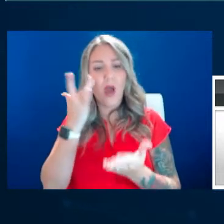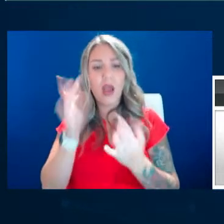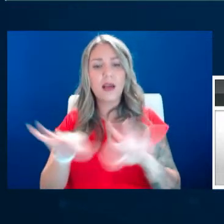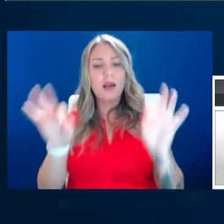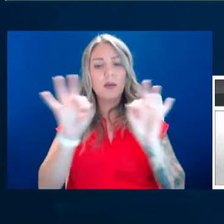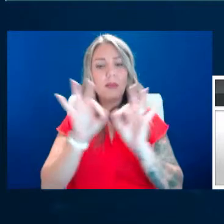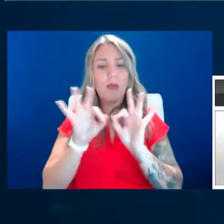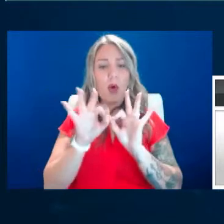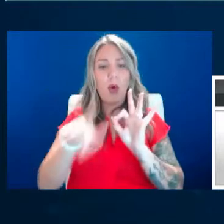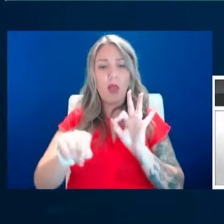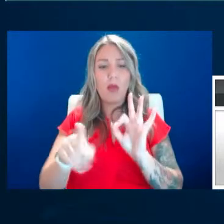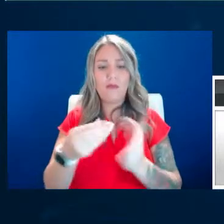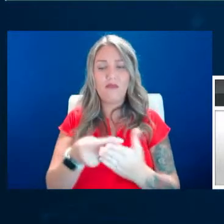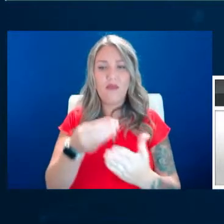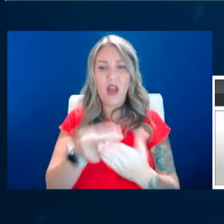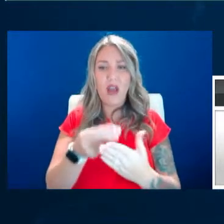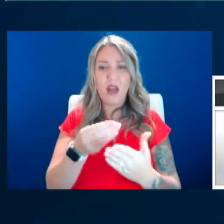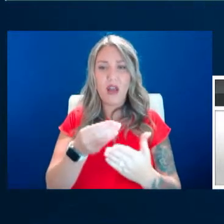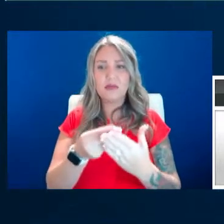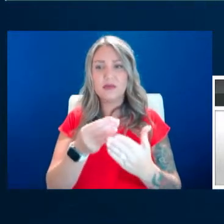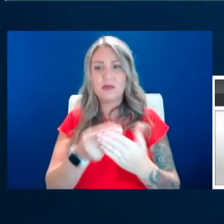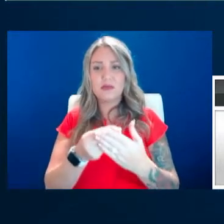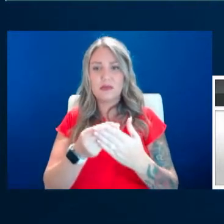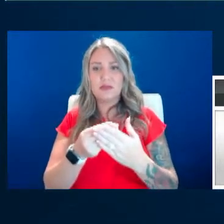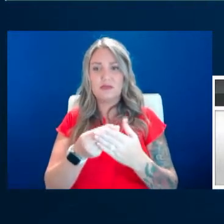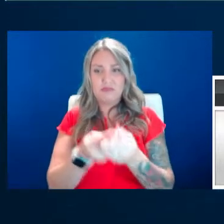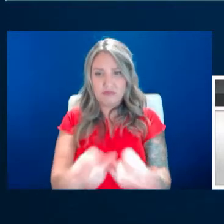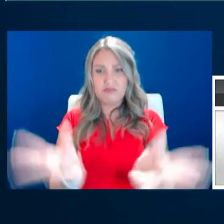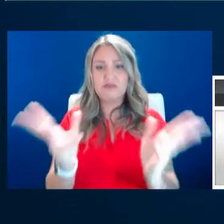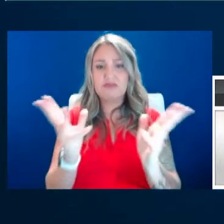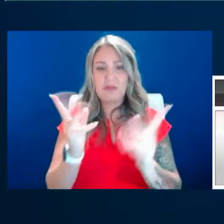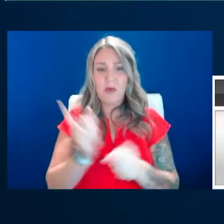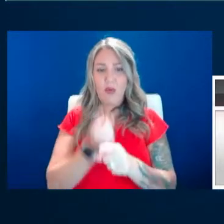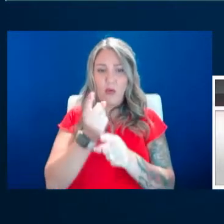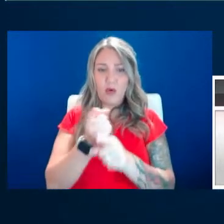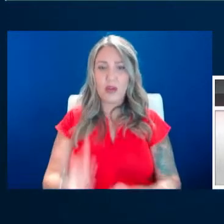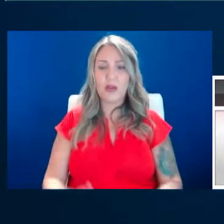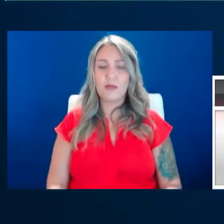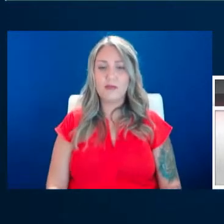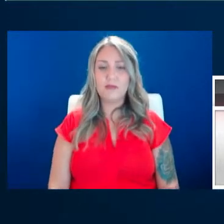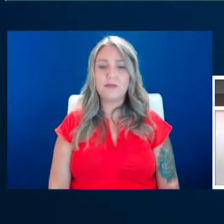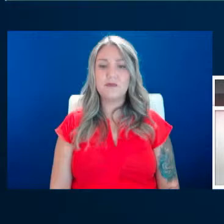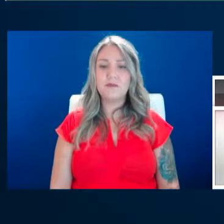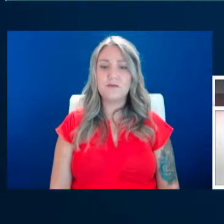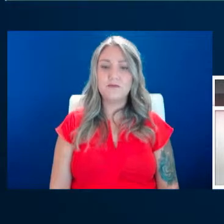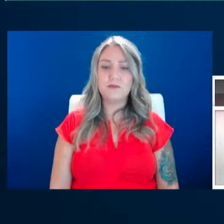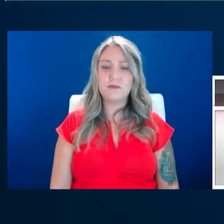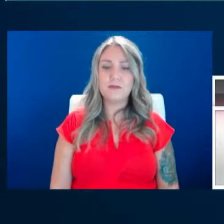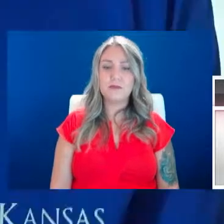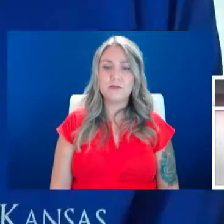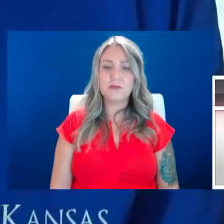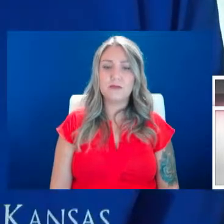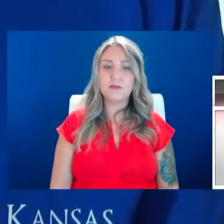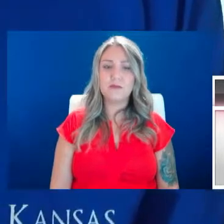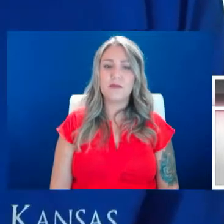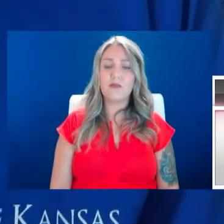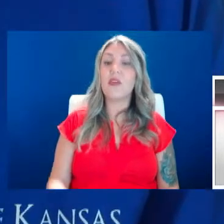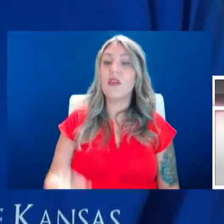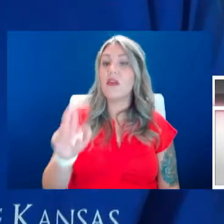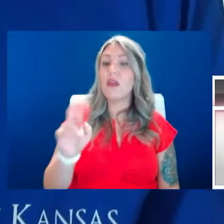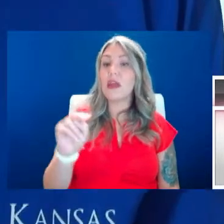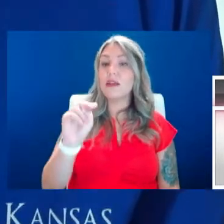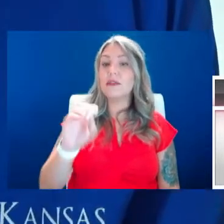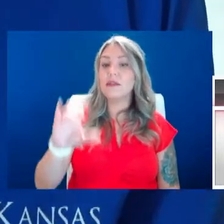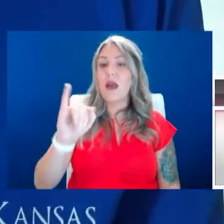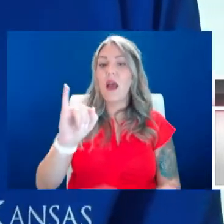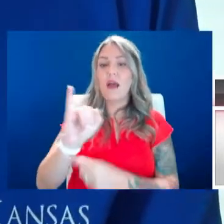funds are placed in the right hands? Because NCI centers are among the very